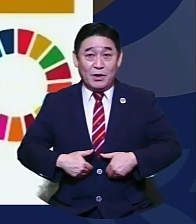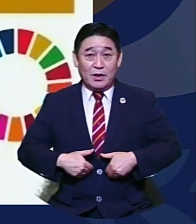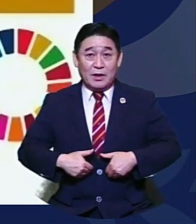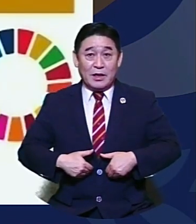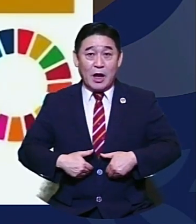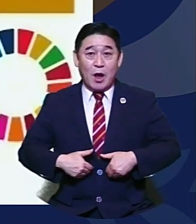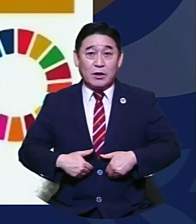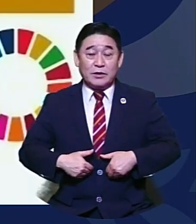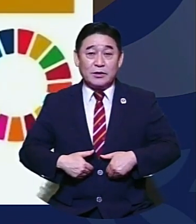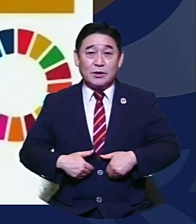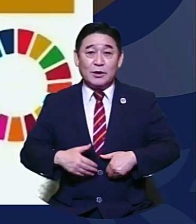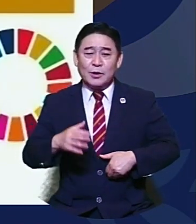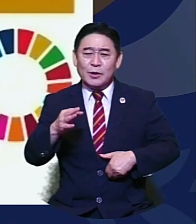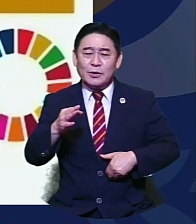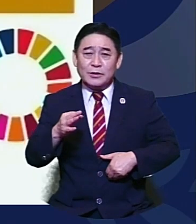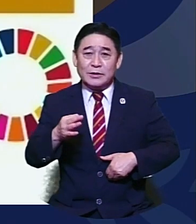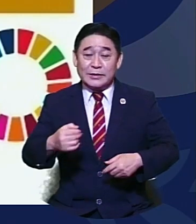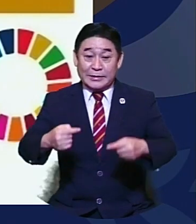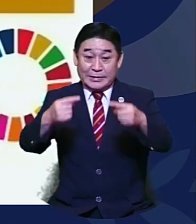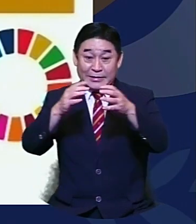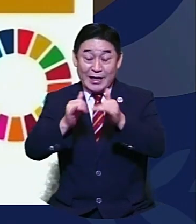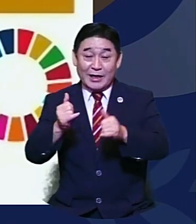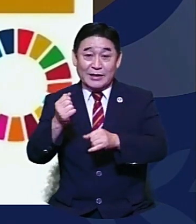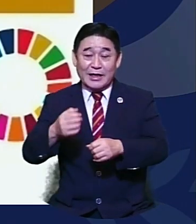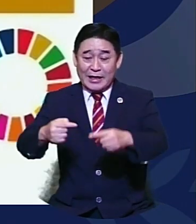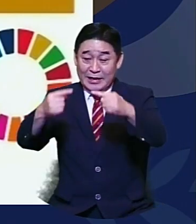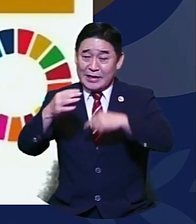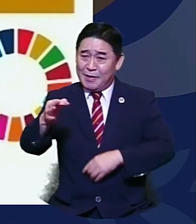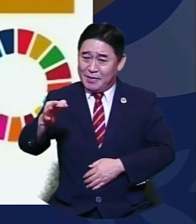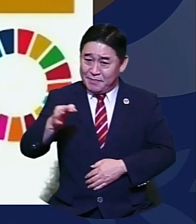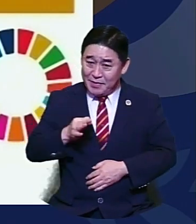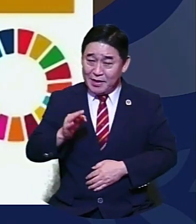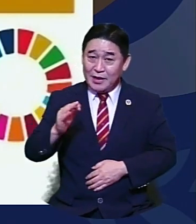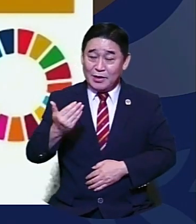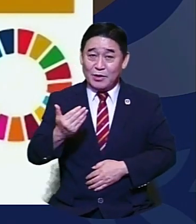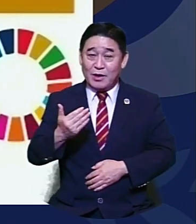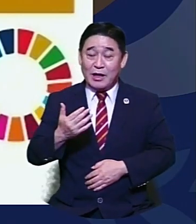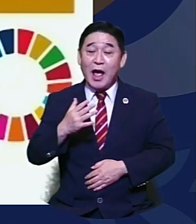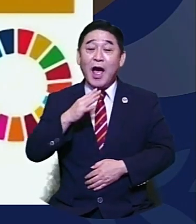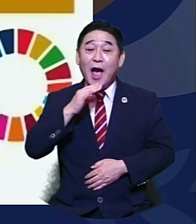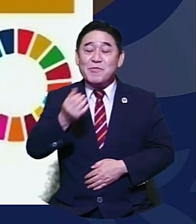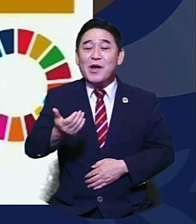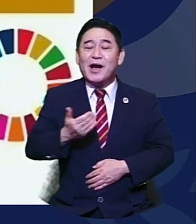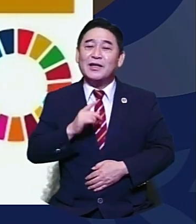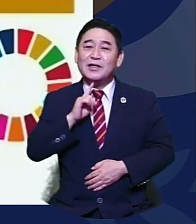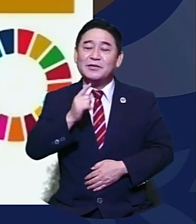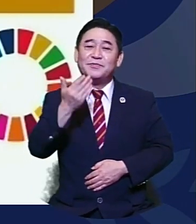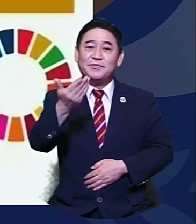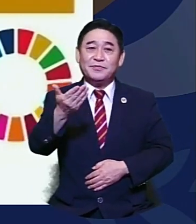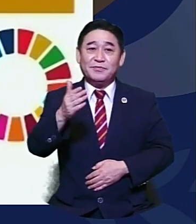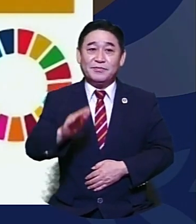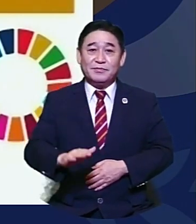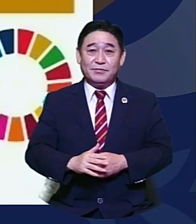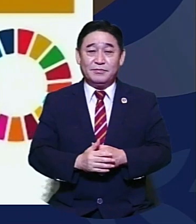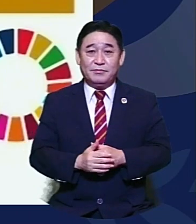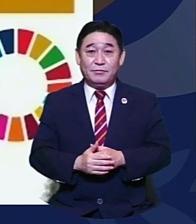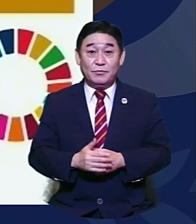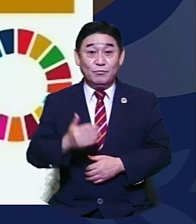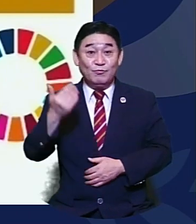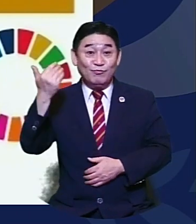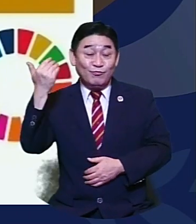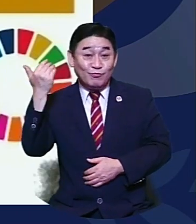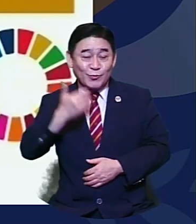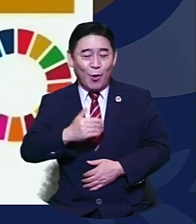private participation. Of course, no one, as I mentioned before, no one single party is going to be able